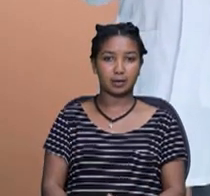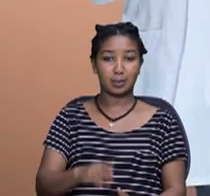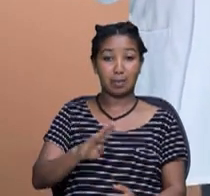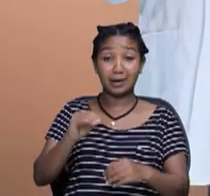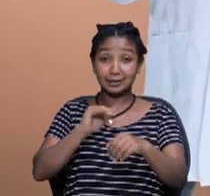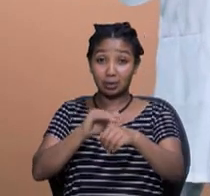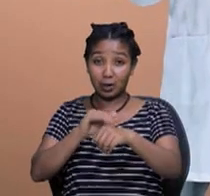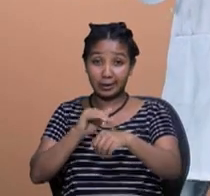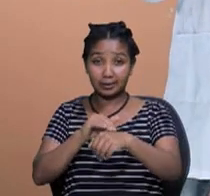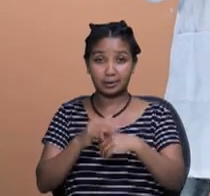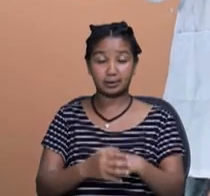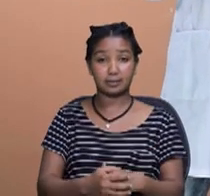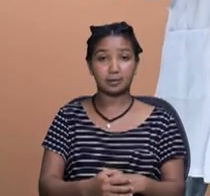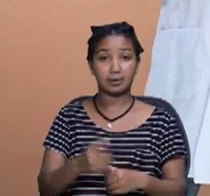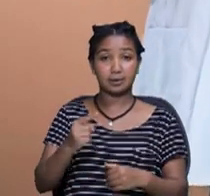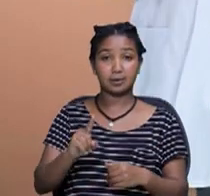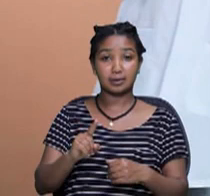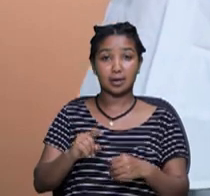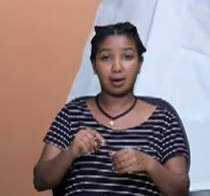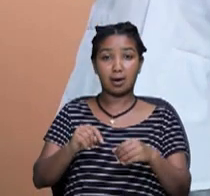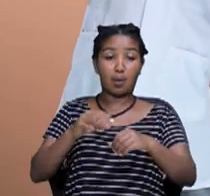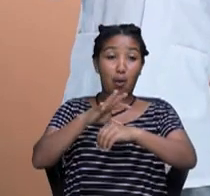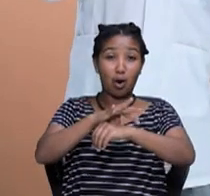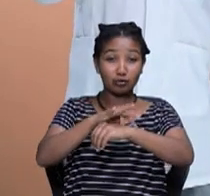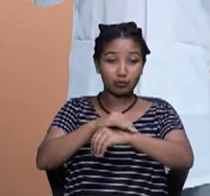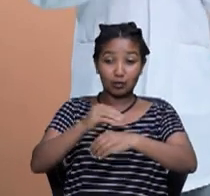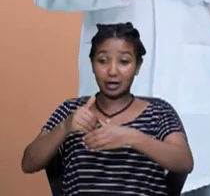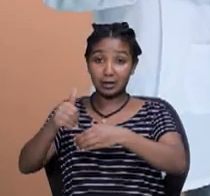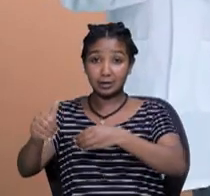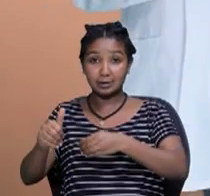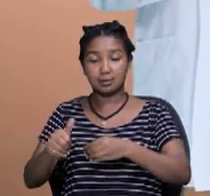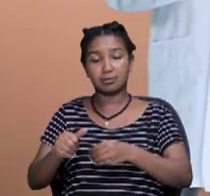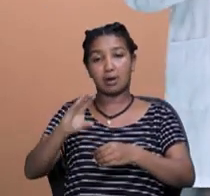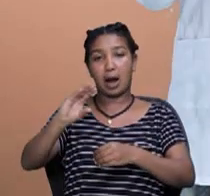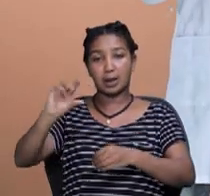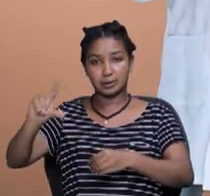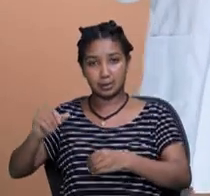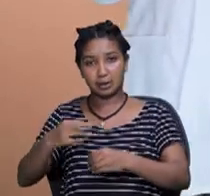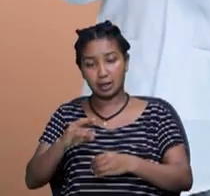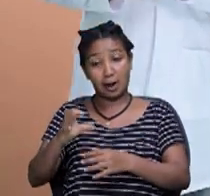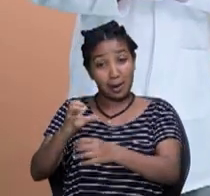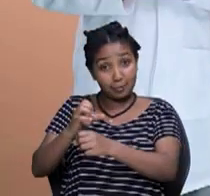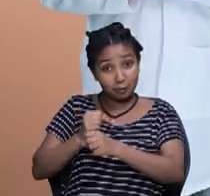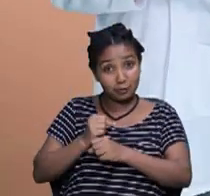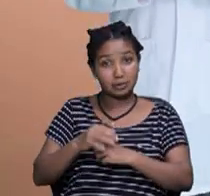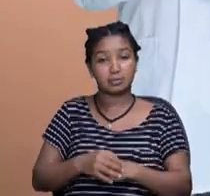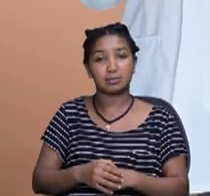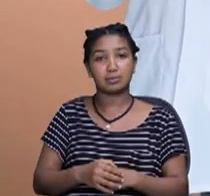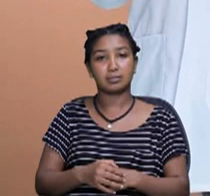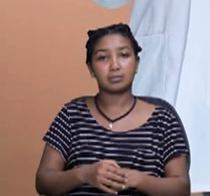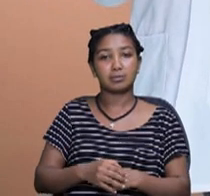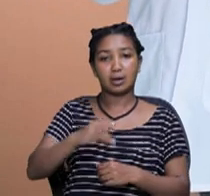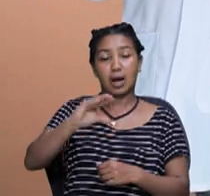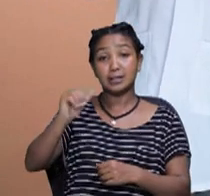by stimulating the bone to release calcium, and by absorption